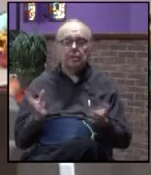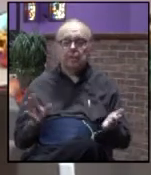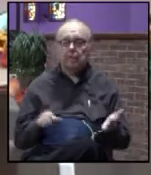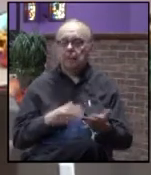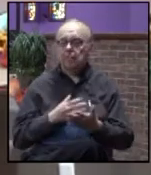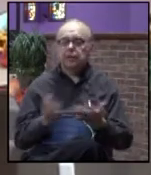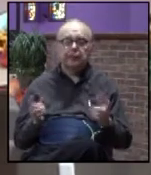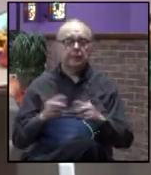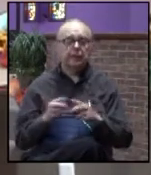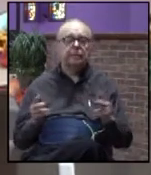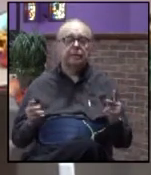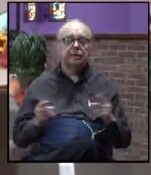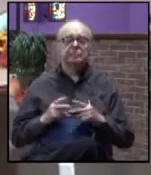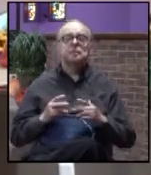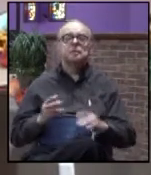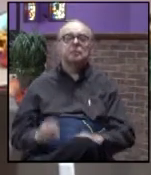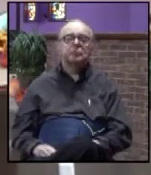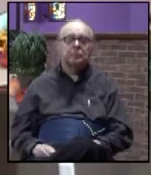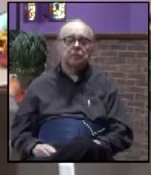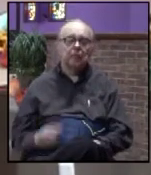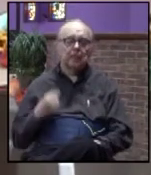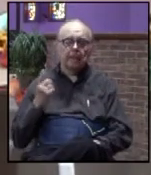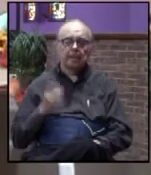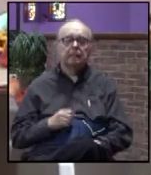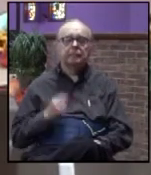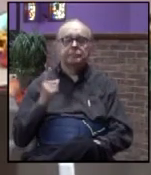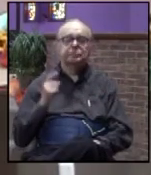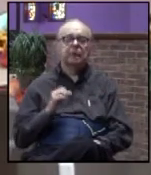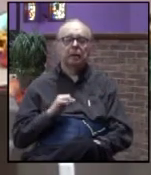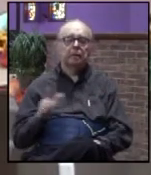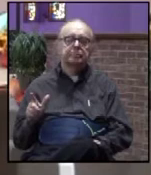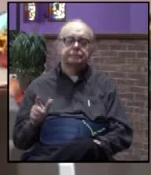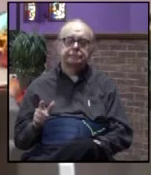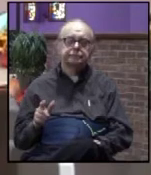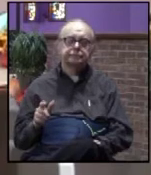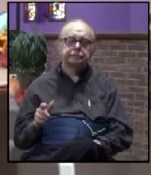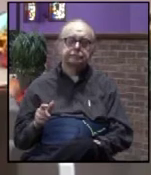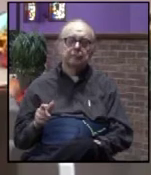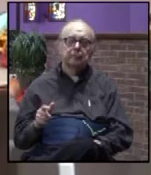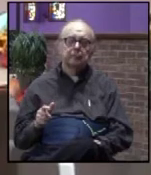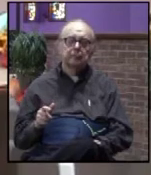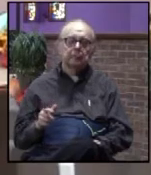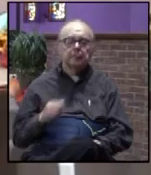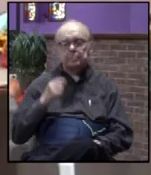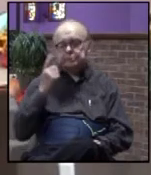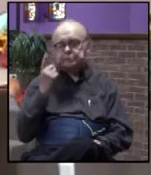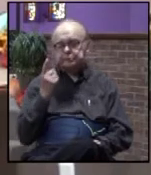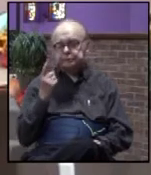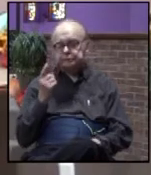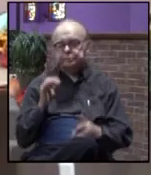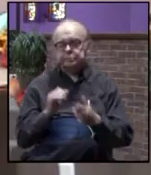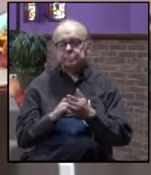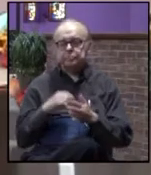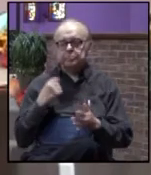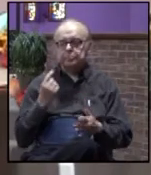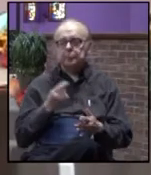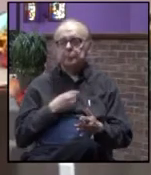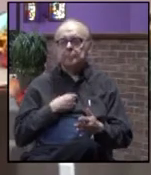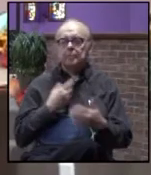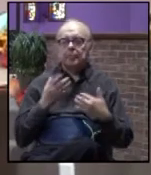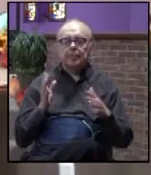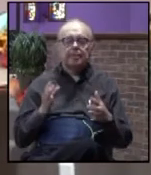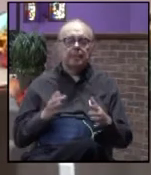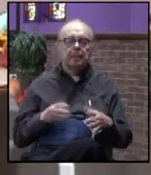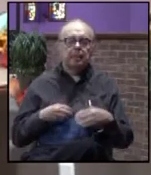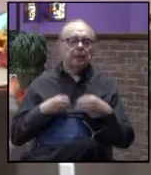all over the place. We need to all understand that we have all been offered